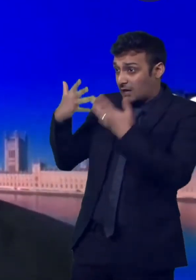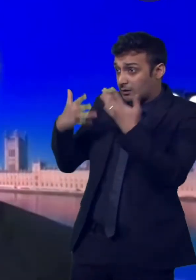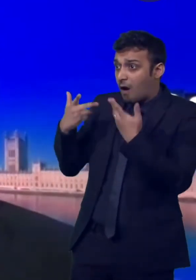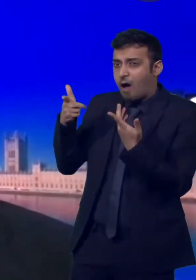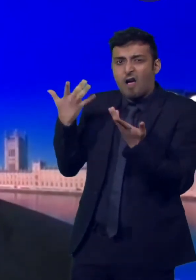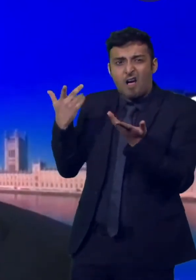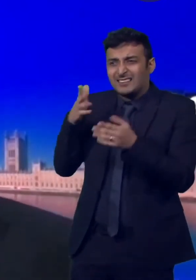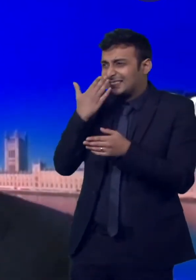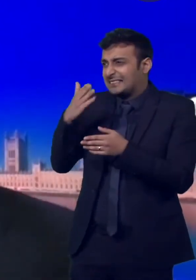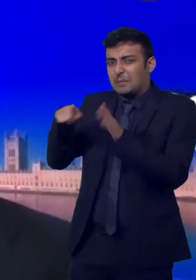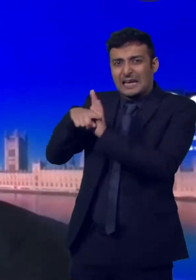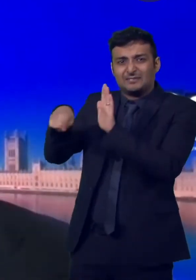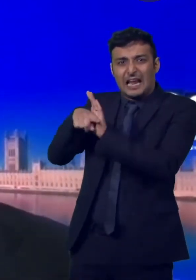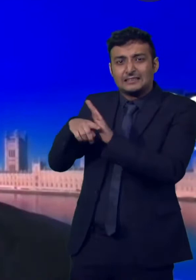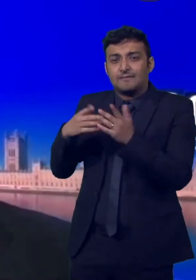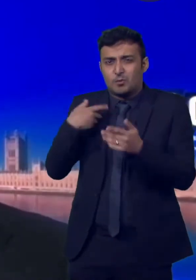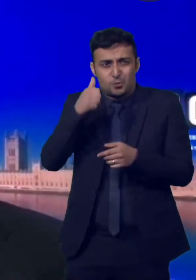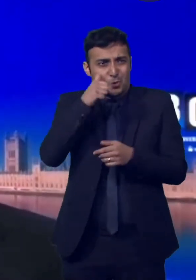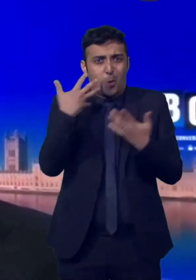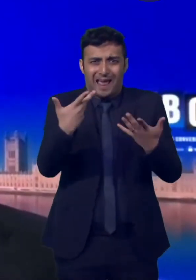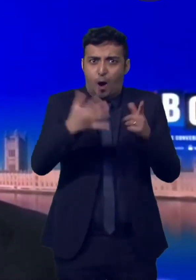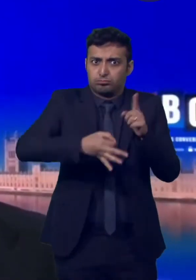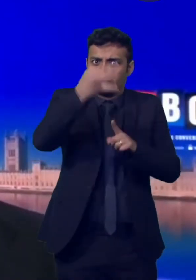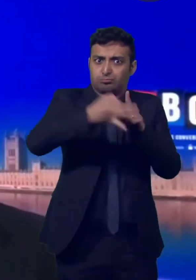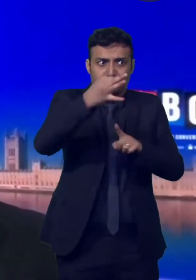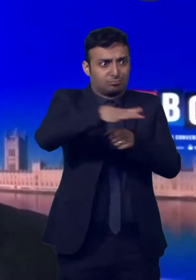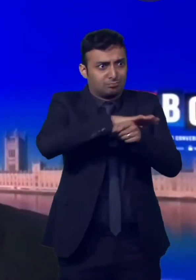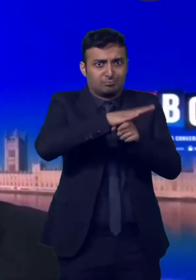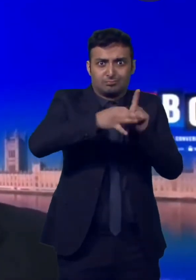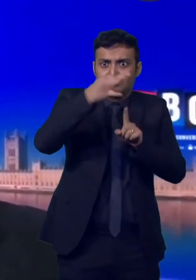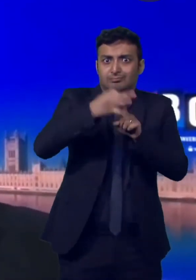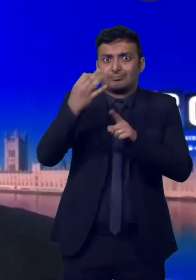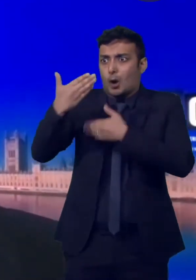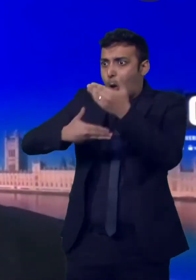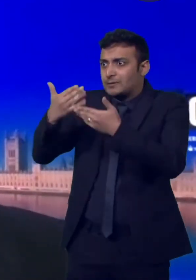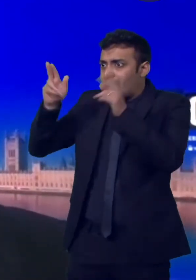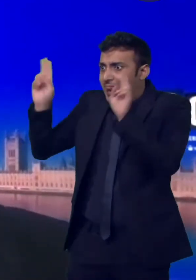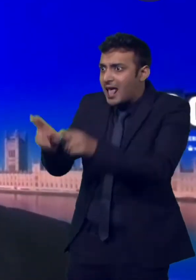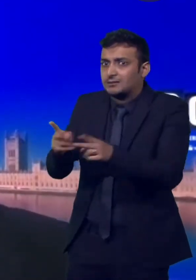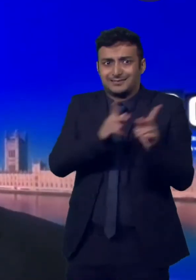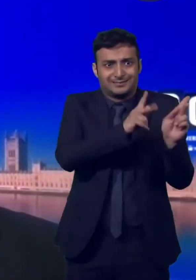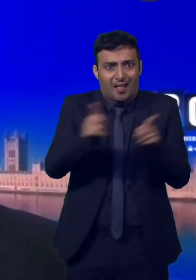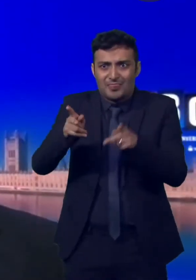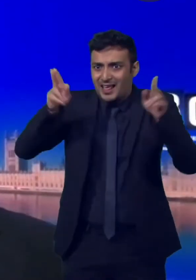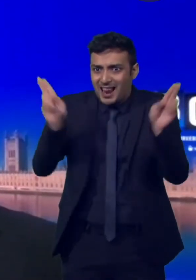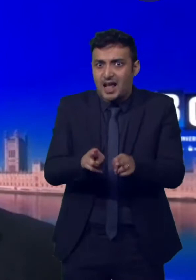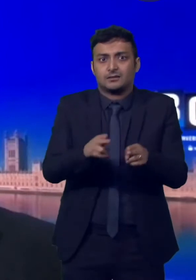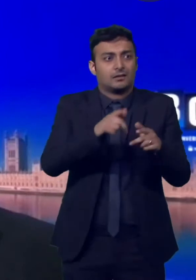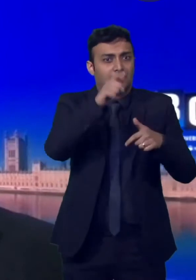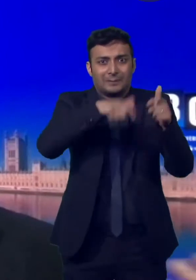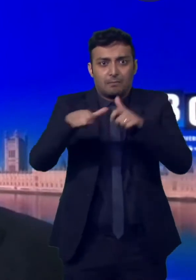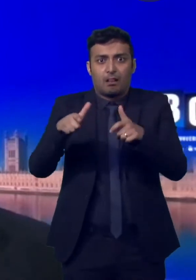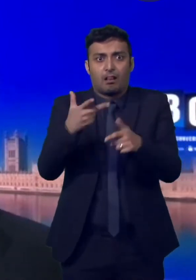effective. The number of people in hospital is at the lower end of what was predicted in those models. If it is truly guided by data, will it